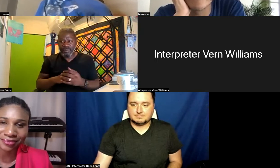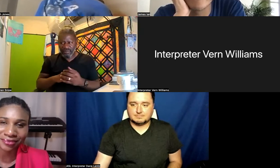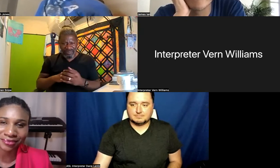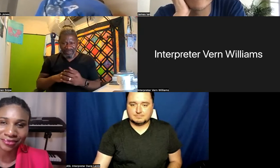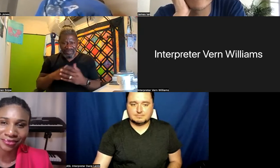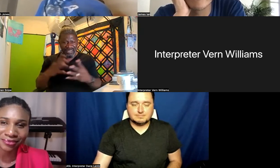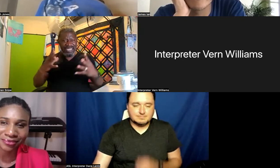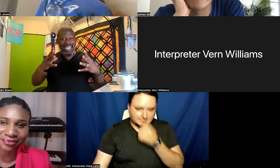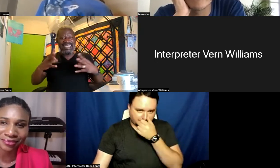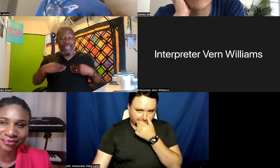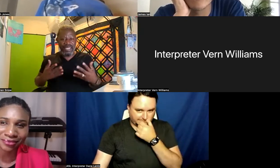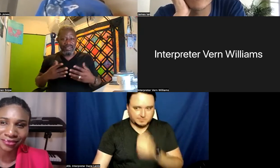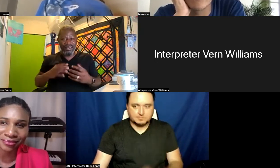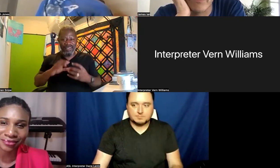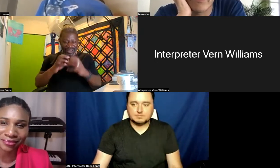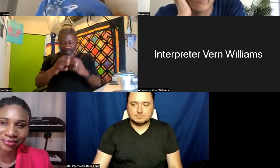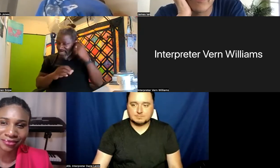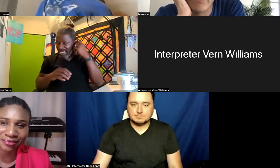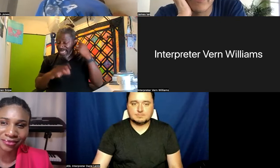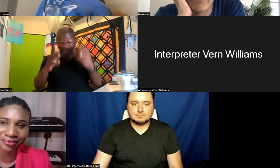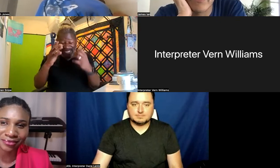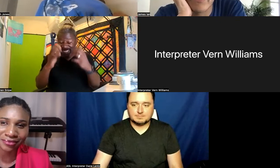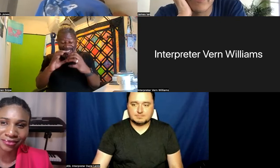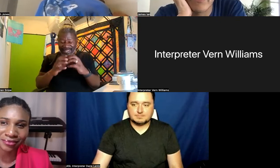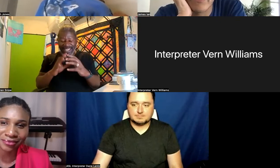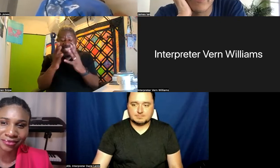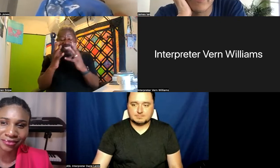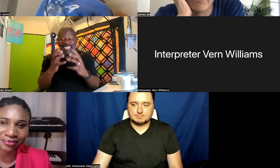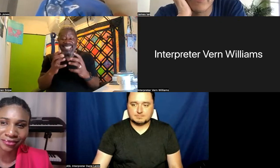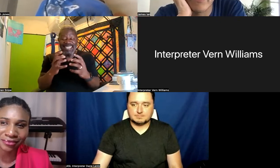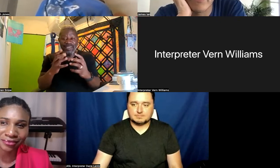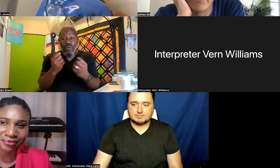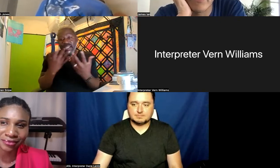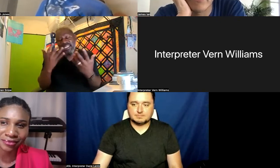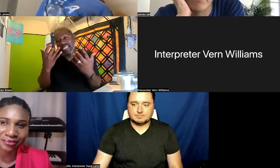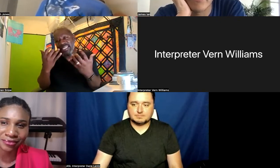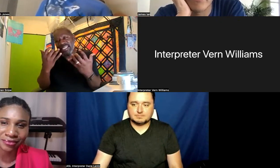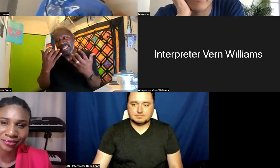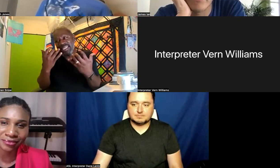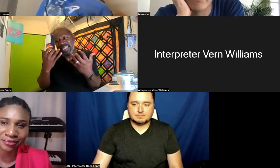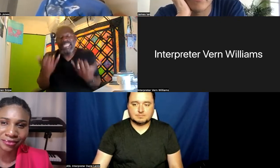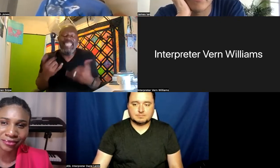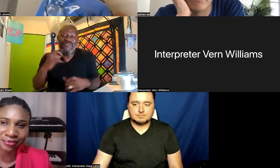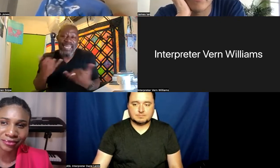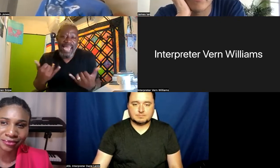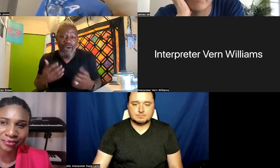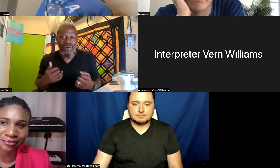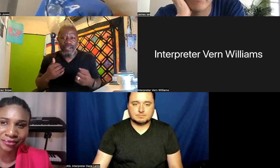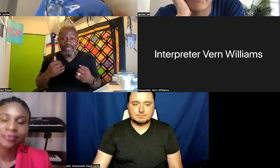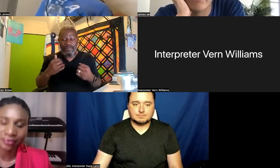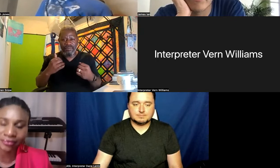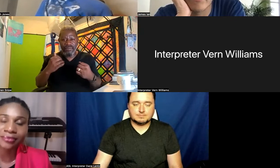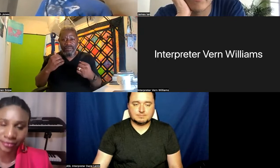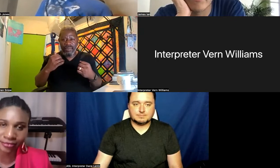now. Acceptance and acceptability. I mean, it's what it's needed right now.